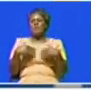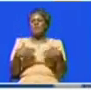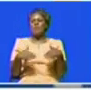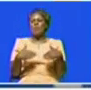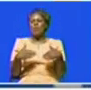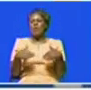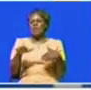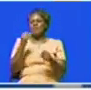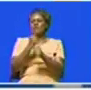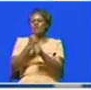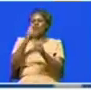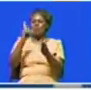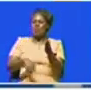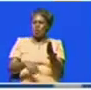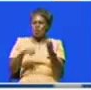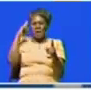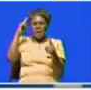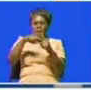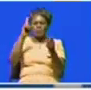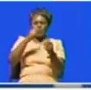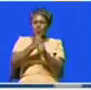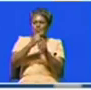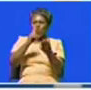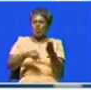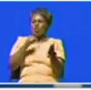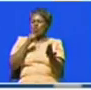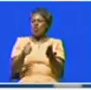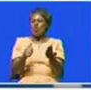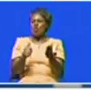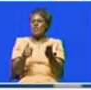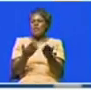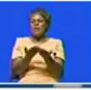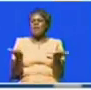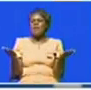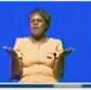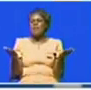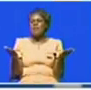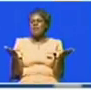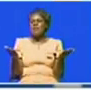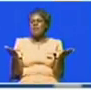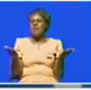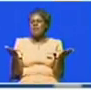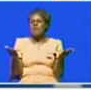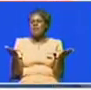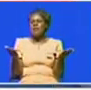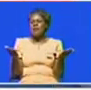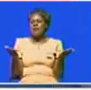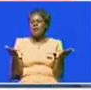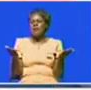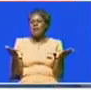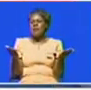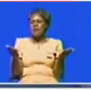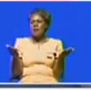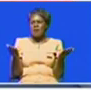stakeholders what they have done, what they intend to do before the elections, but not for any. Okay, just one quick comment. I'm not sure I got